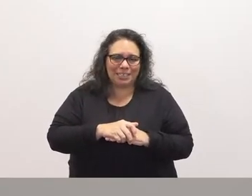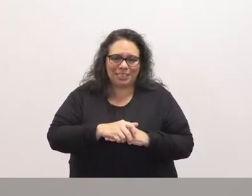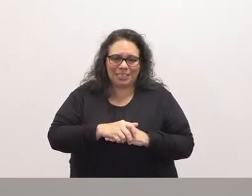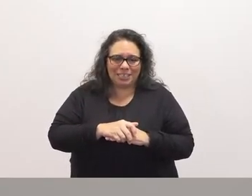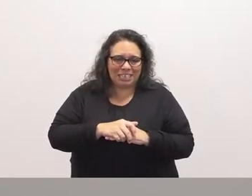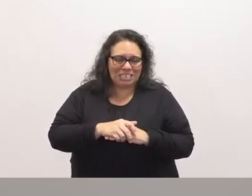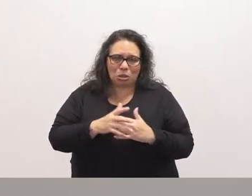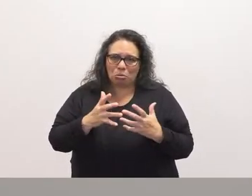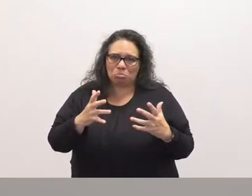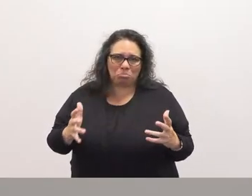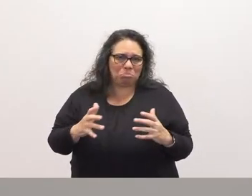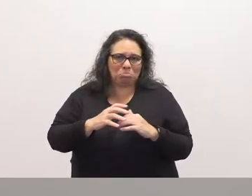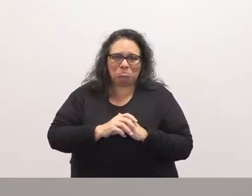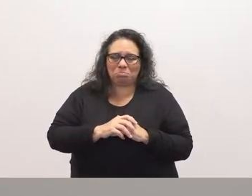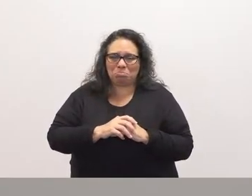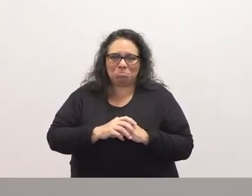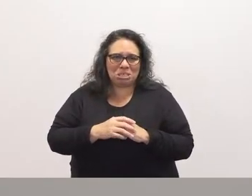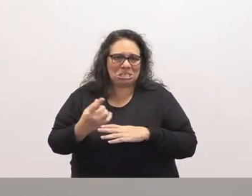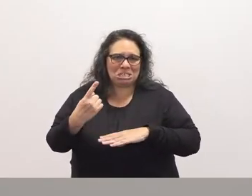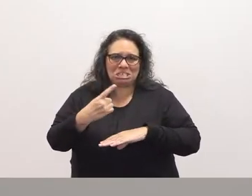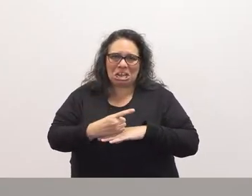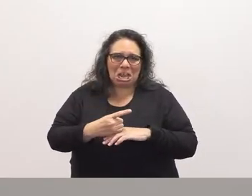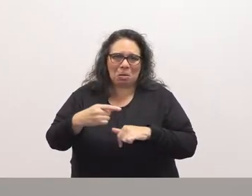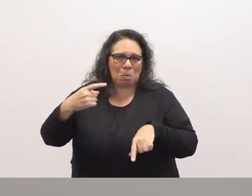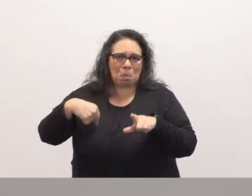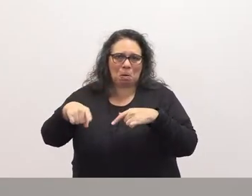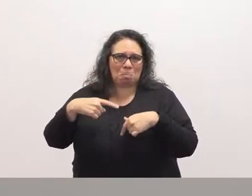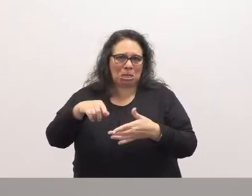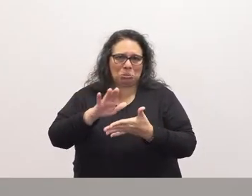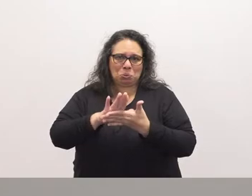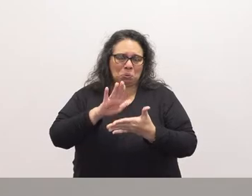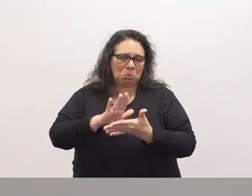the day that we all went back to school. That was very meaningful.